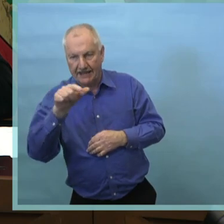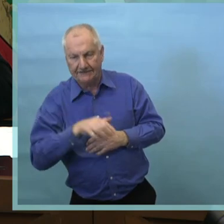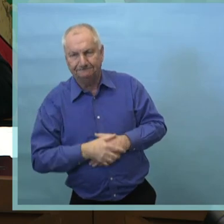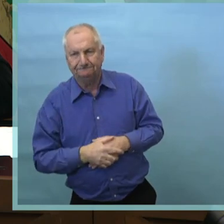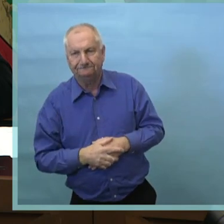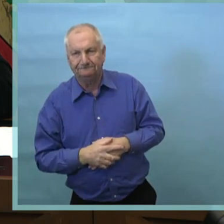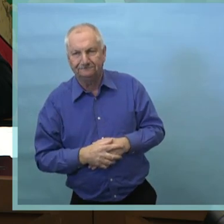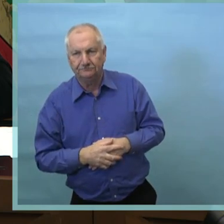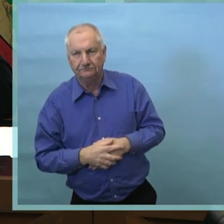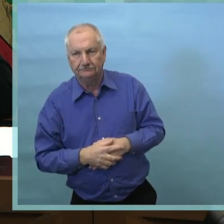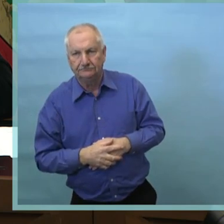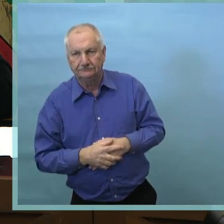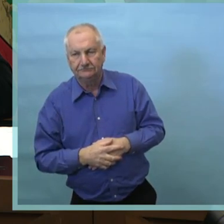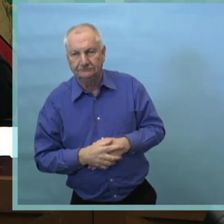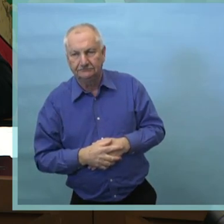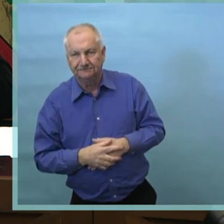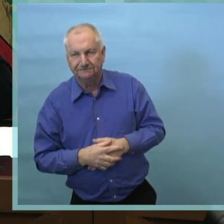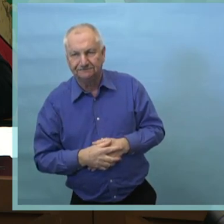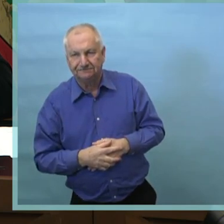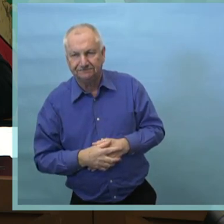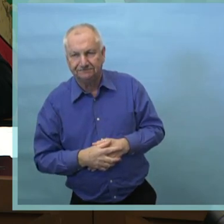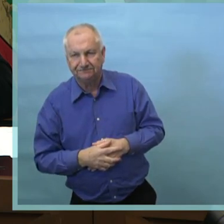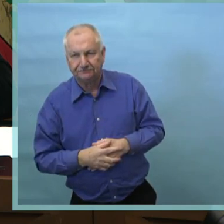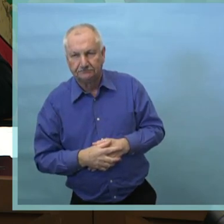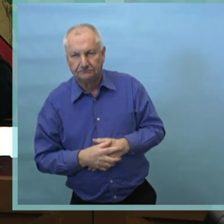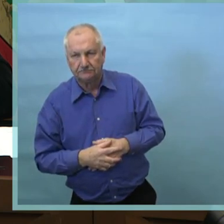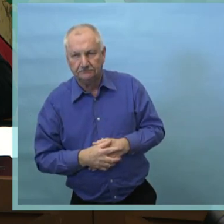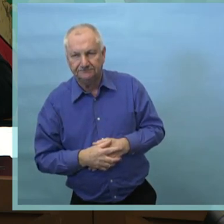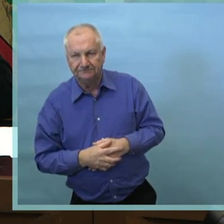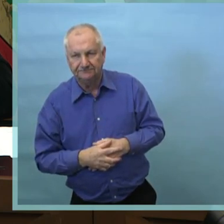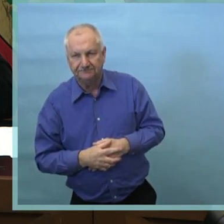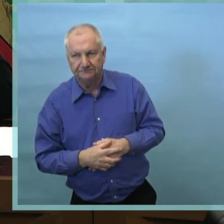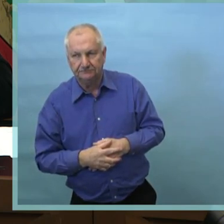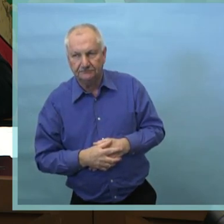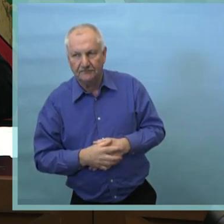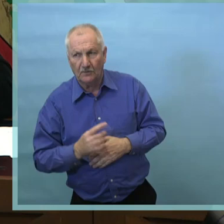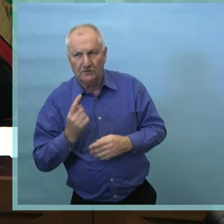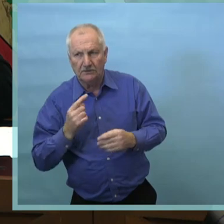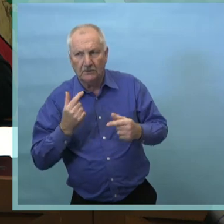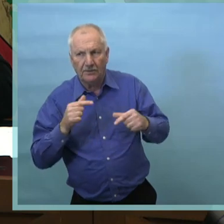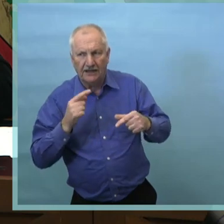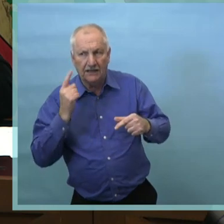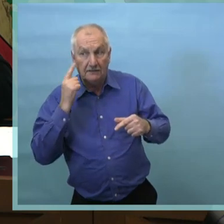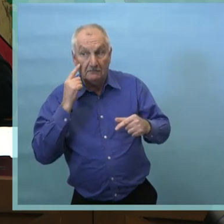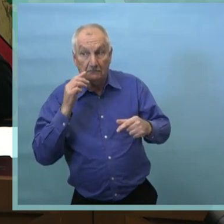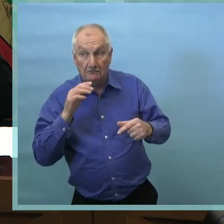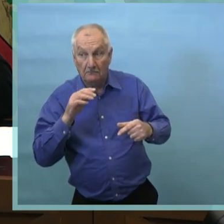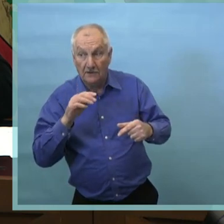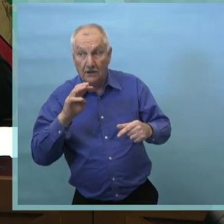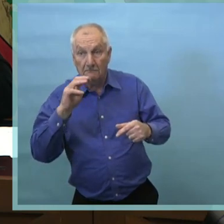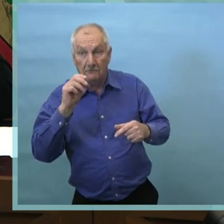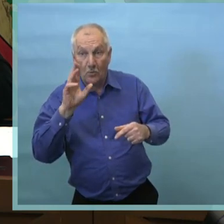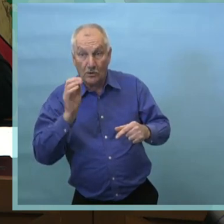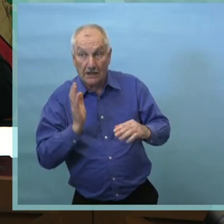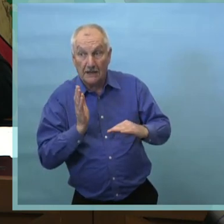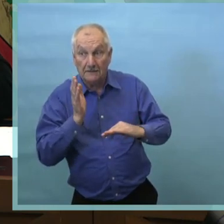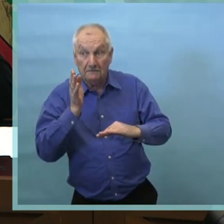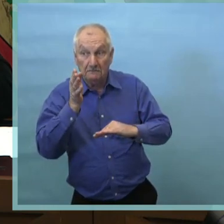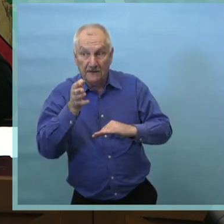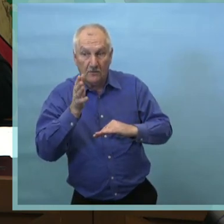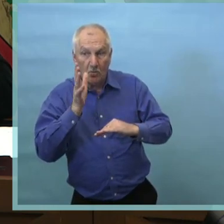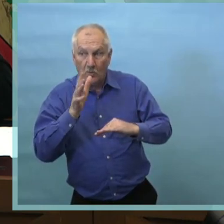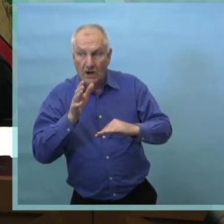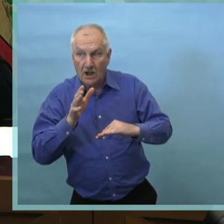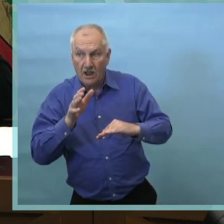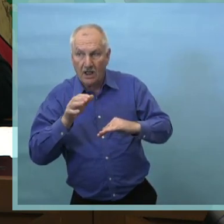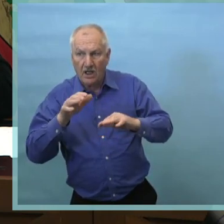a projected date of when the ramp, for removing the ramp in Morris. Yes, we will be removing the